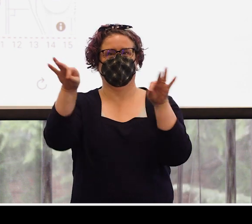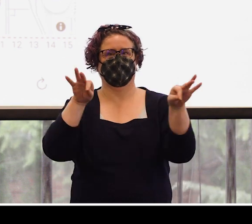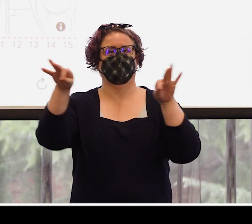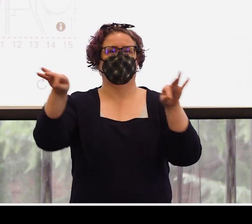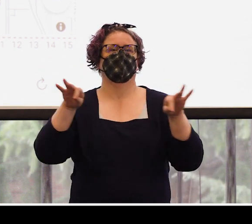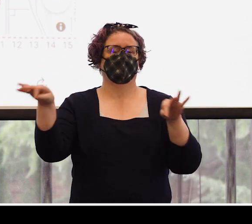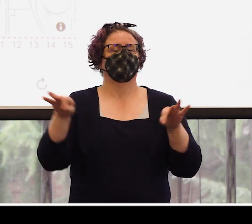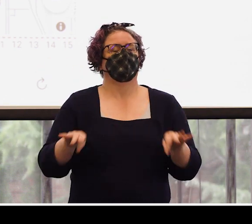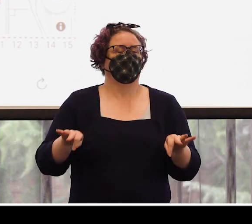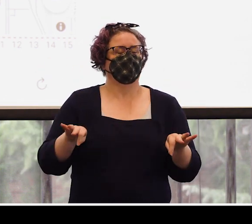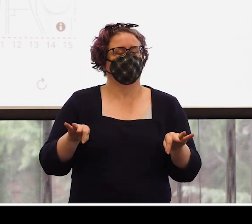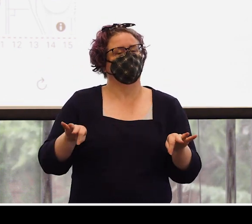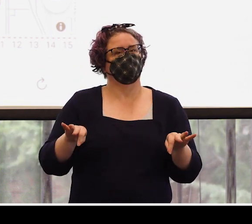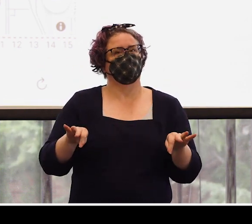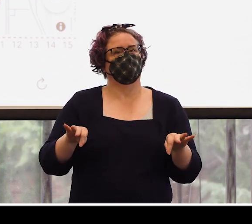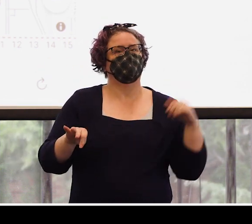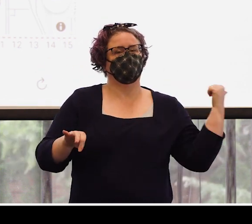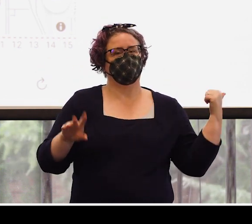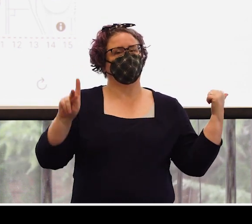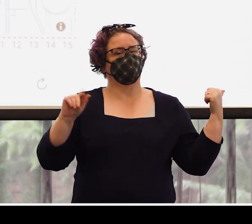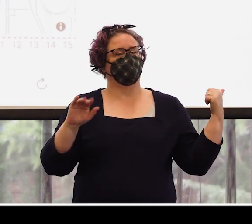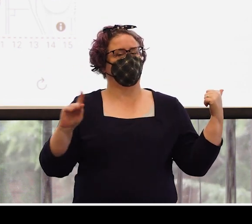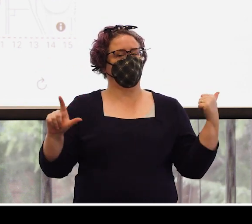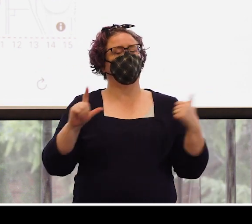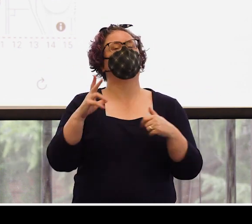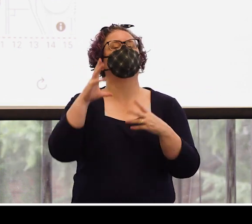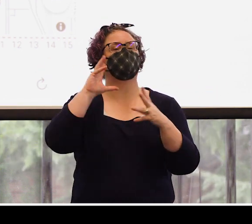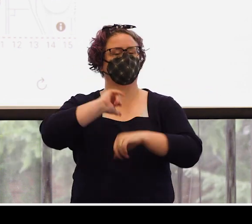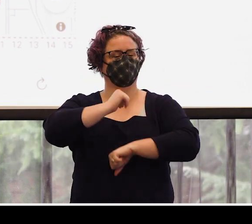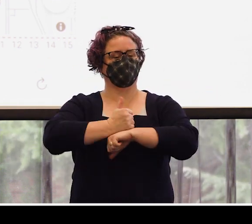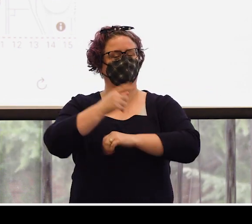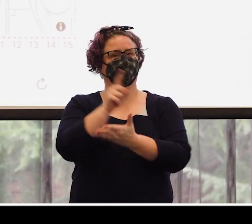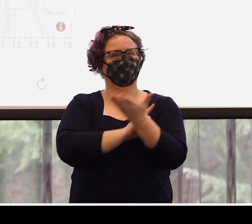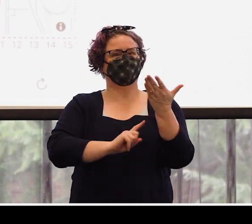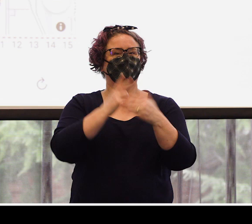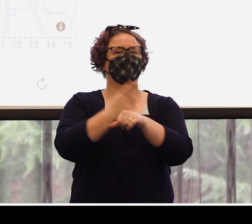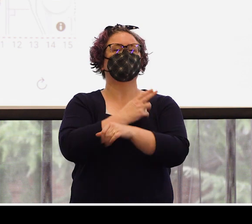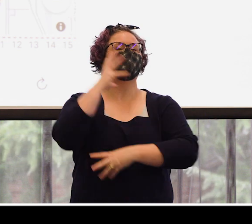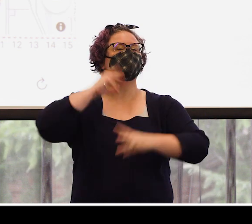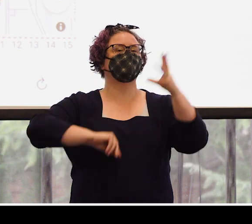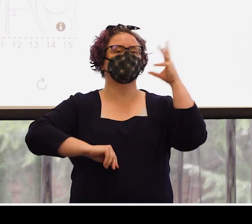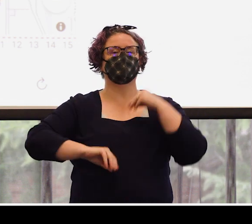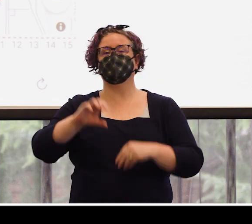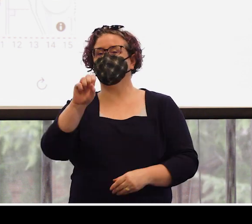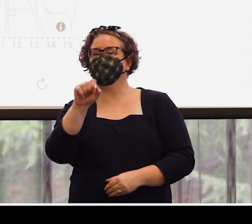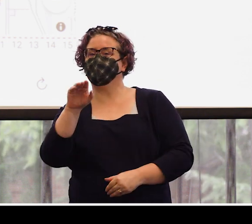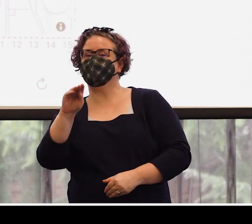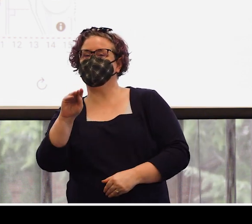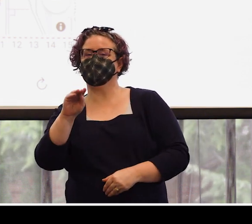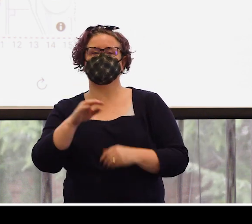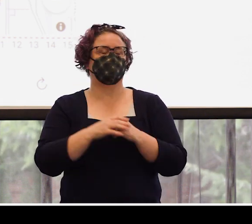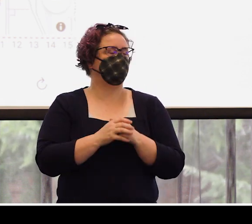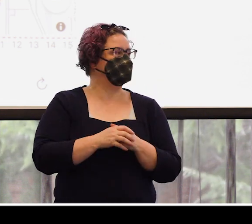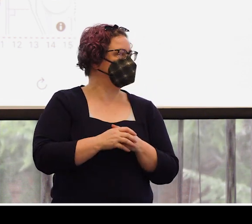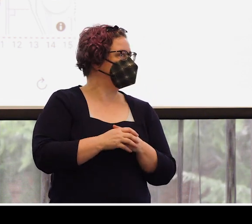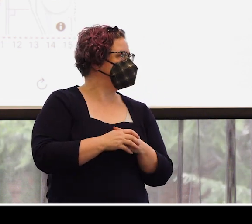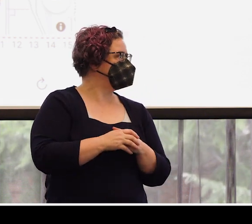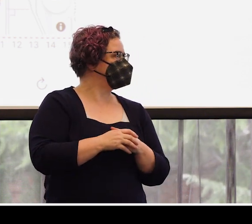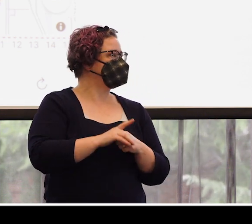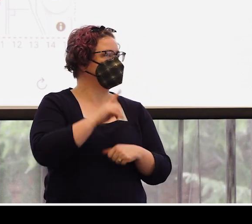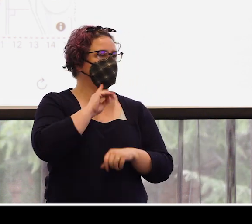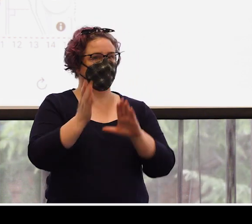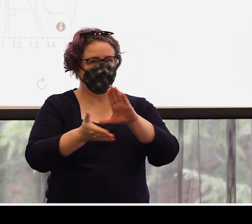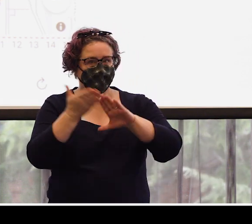what Kunal has designed the user experience for, and Sam in the back of the room executed